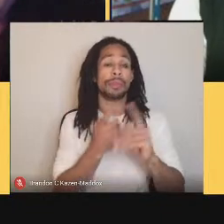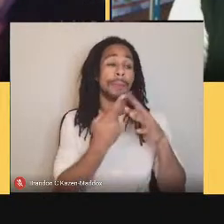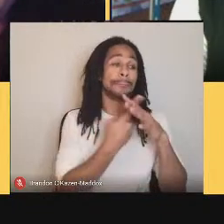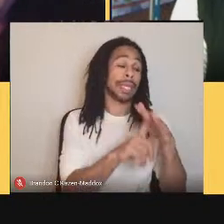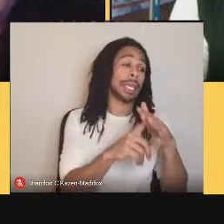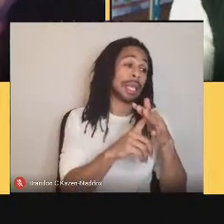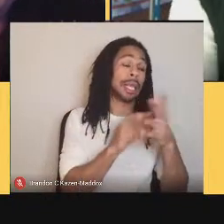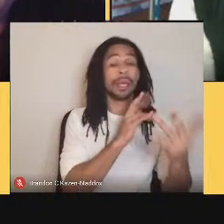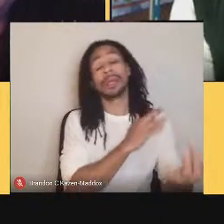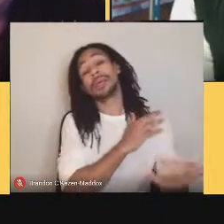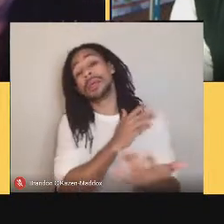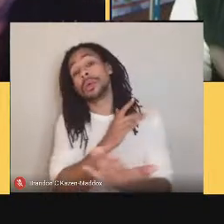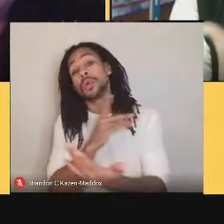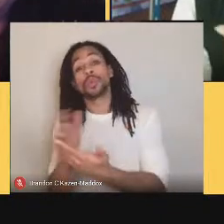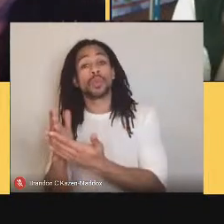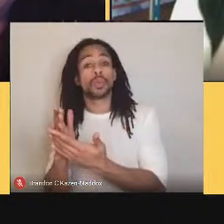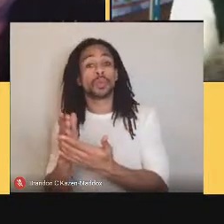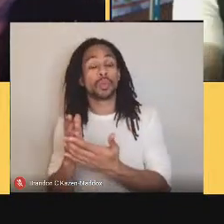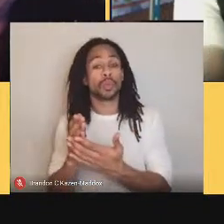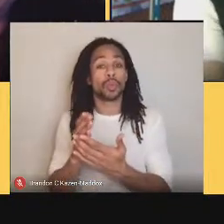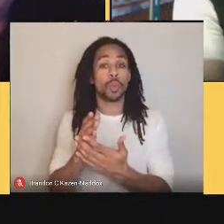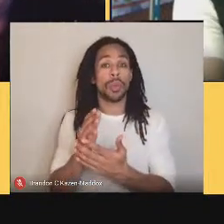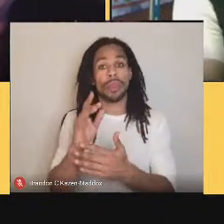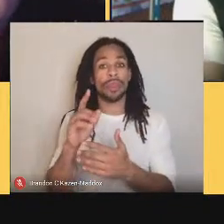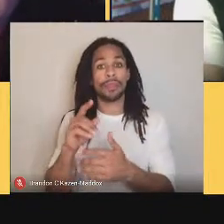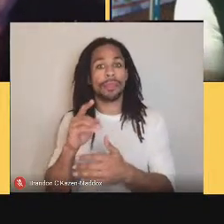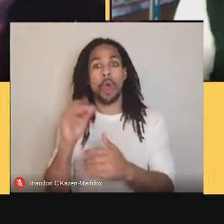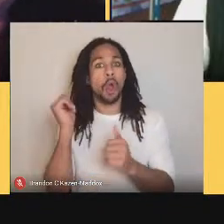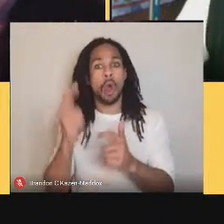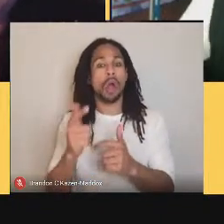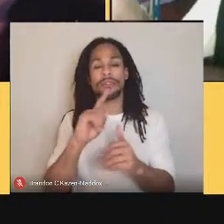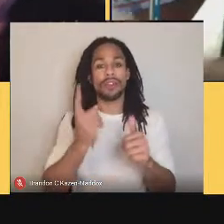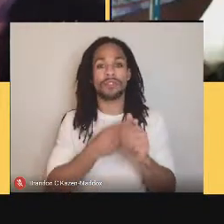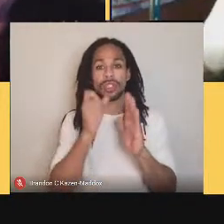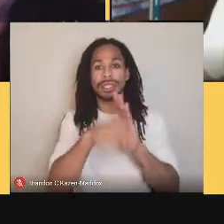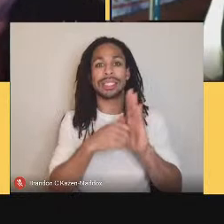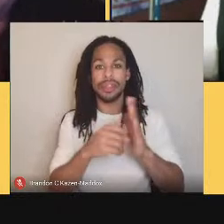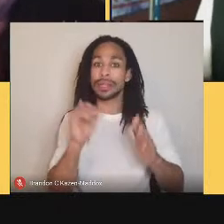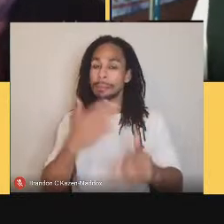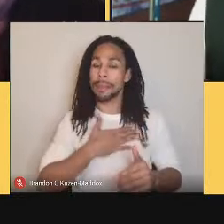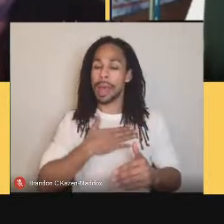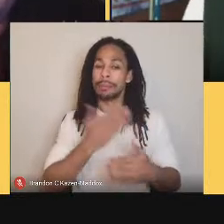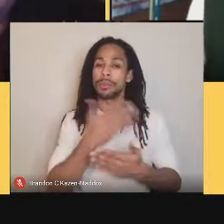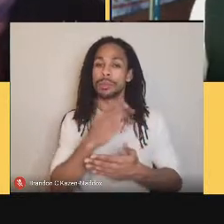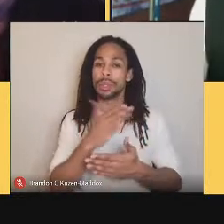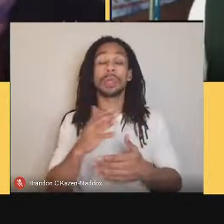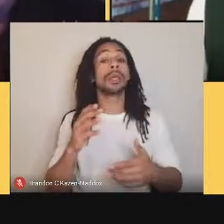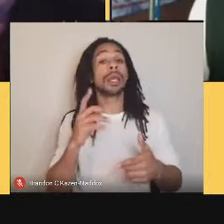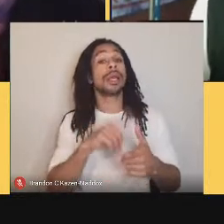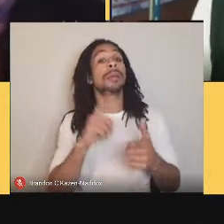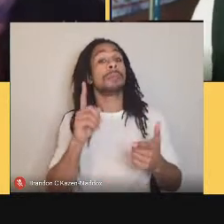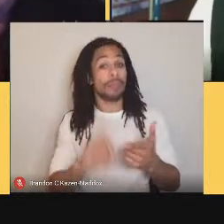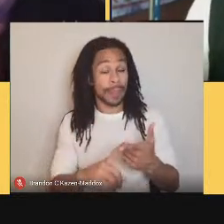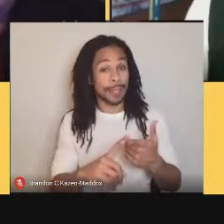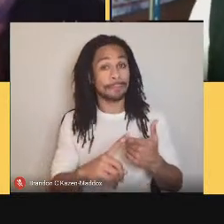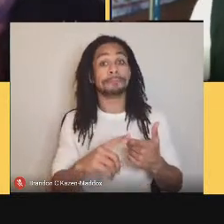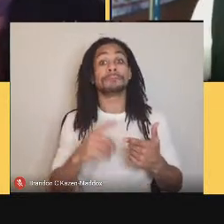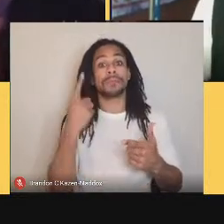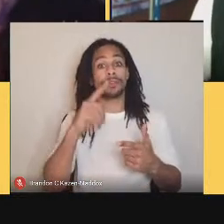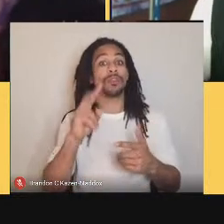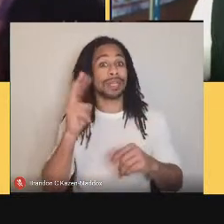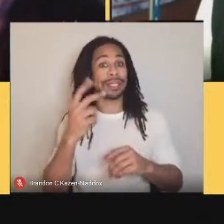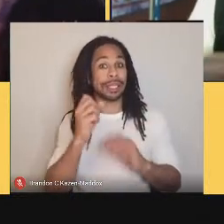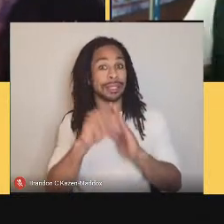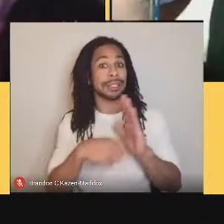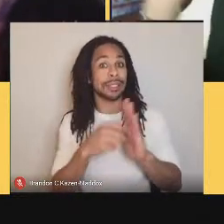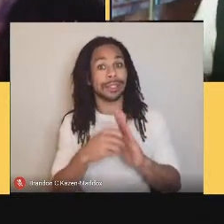season was all my material. So it was my music on top of my show creation. With Swiss and Lali, I brought in composer Hannah Parrott, who